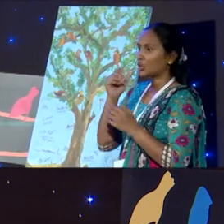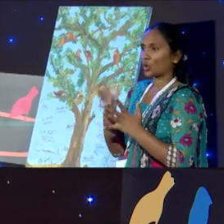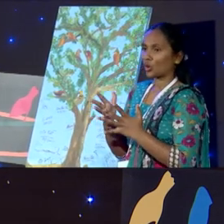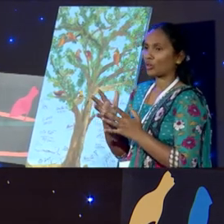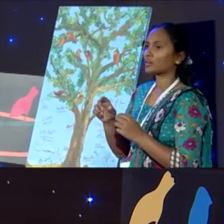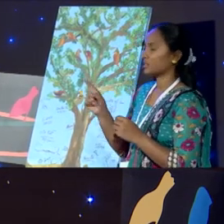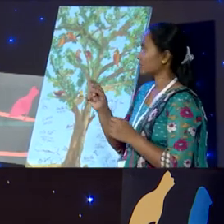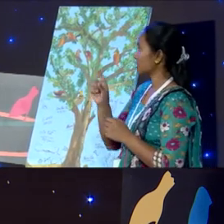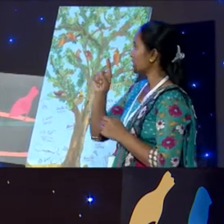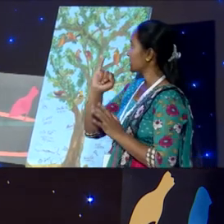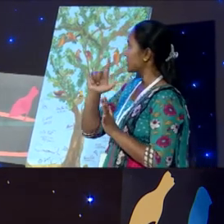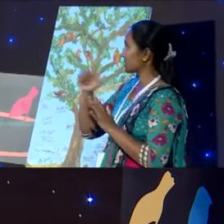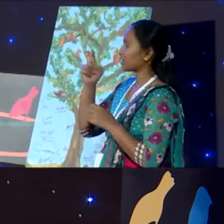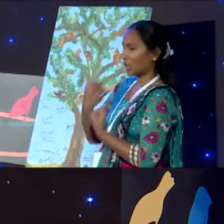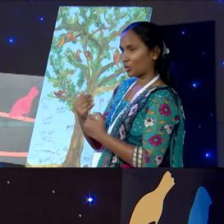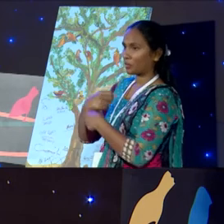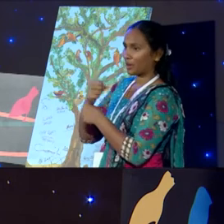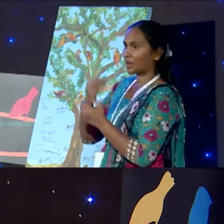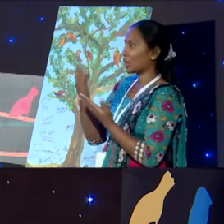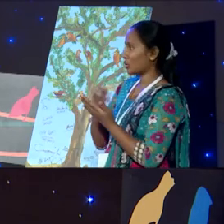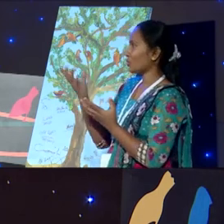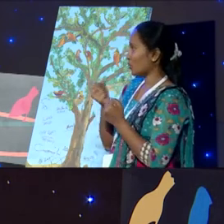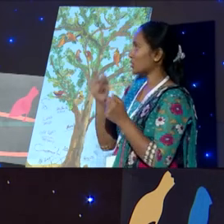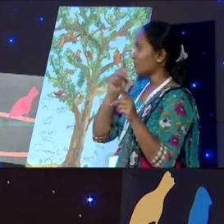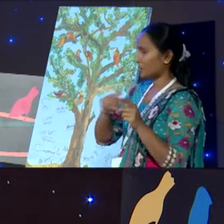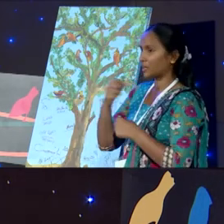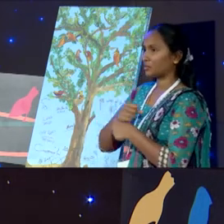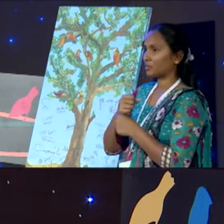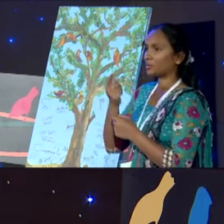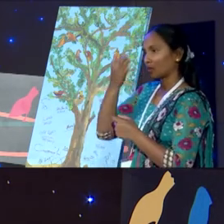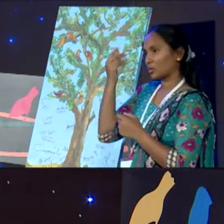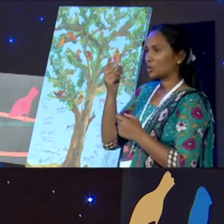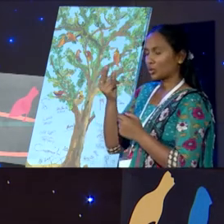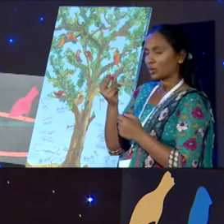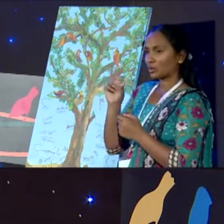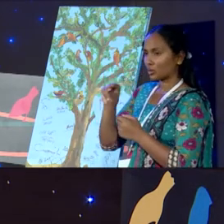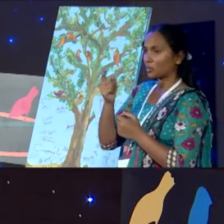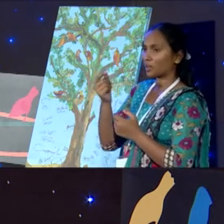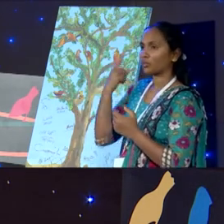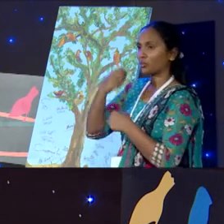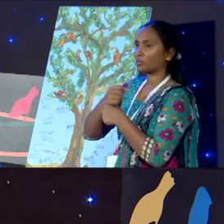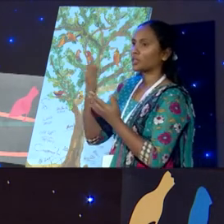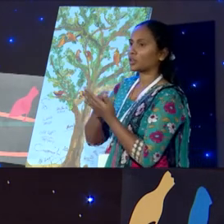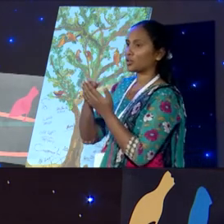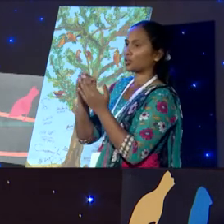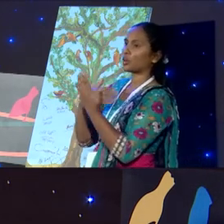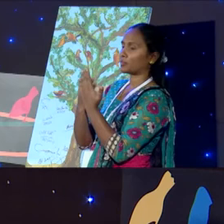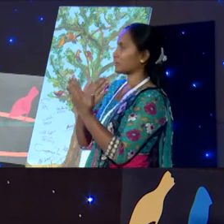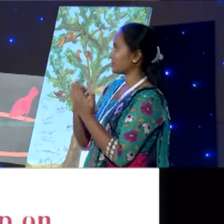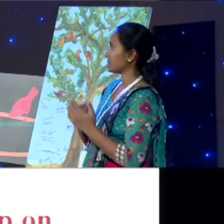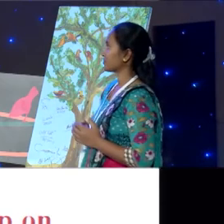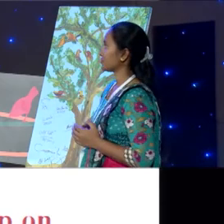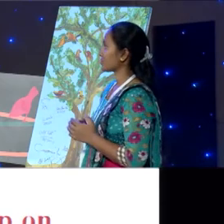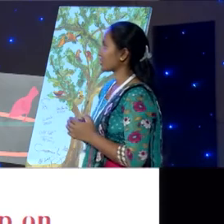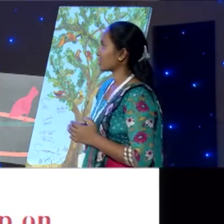but in 6 lakhs, this is what we could make right now. We need to channelize more funds to go to the next step. We did a beta testing. Here are quick